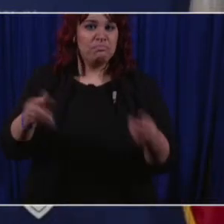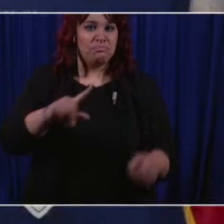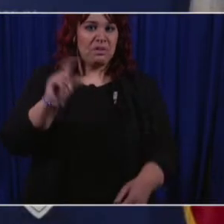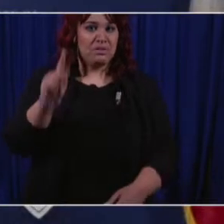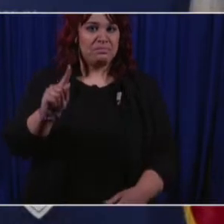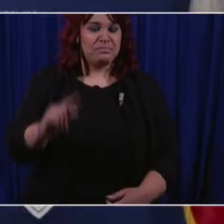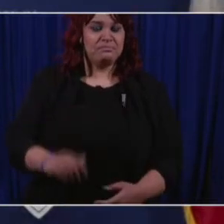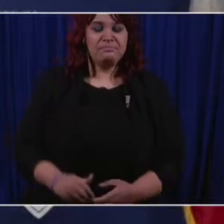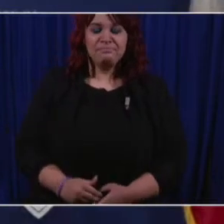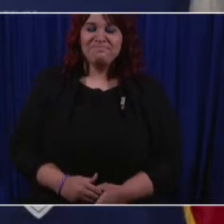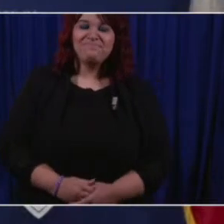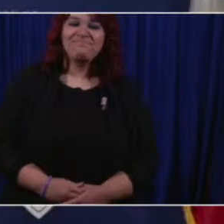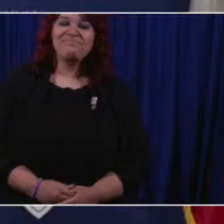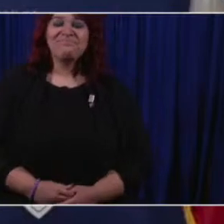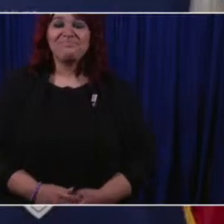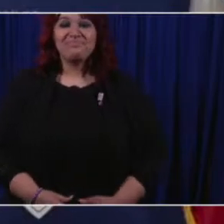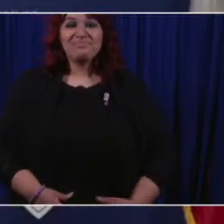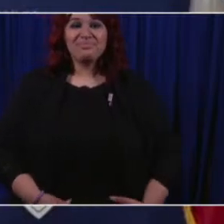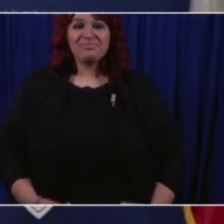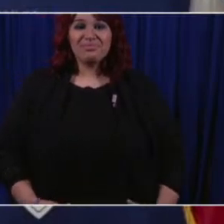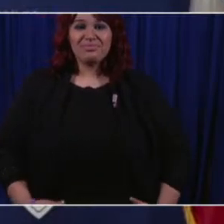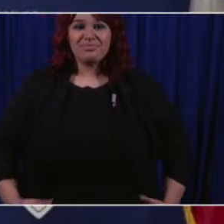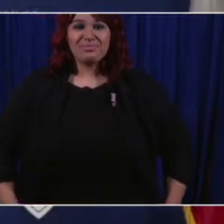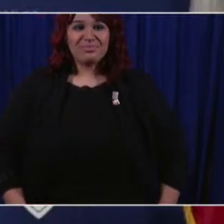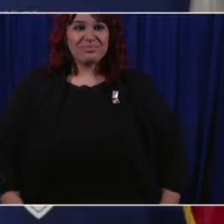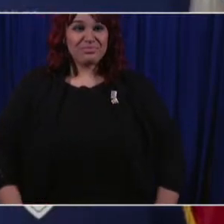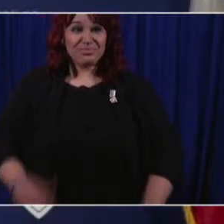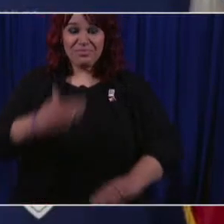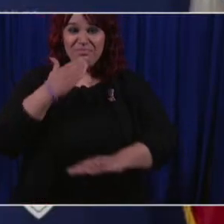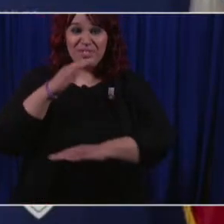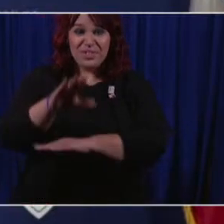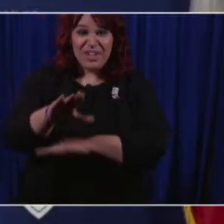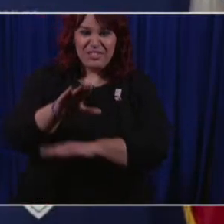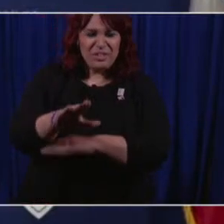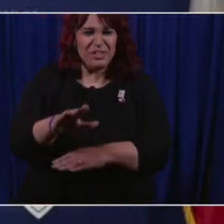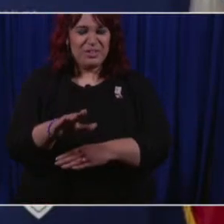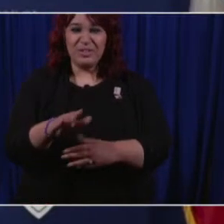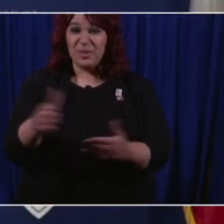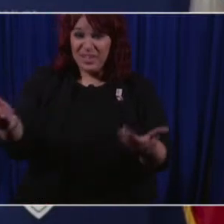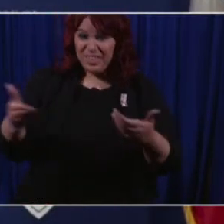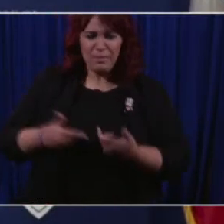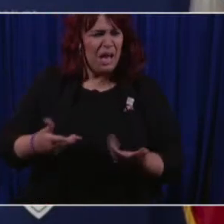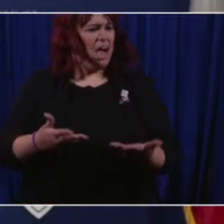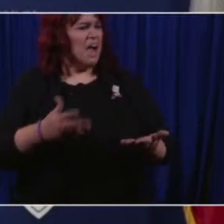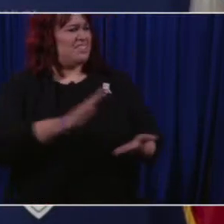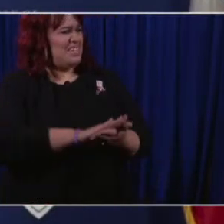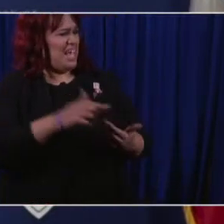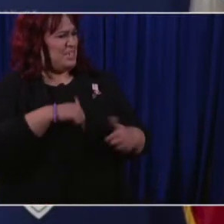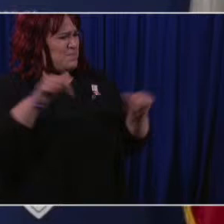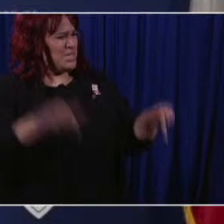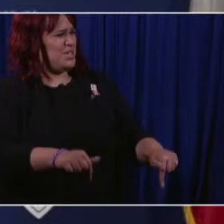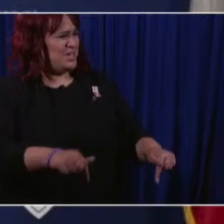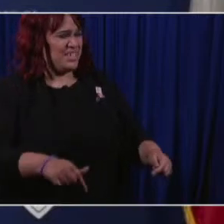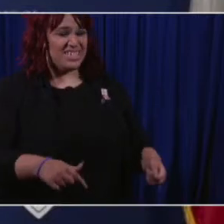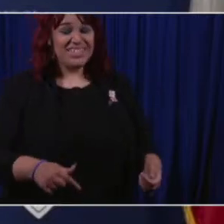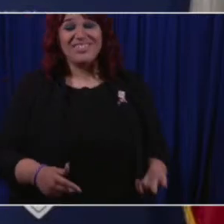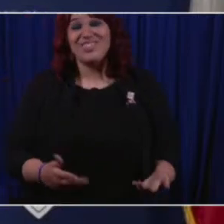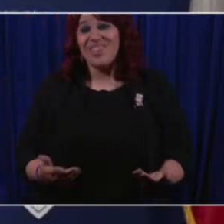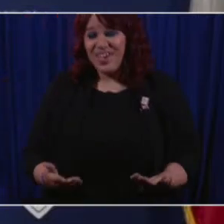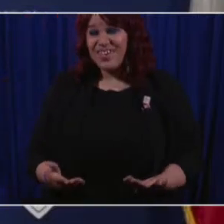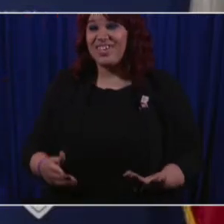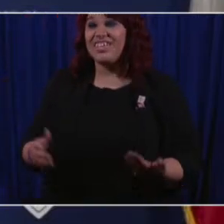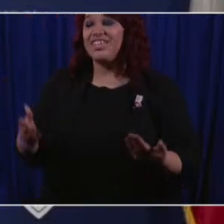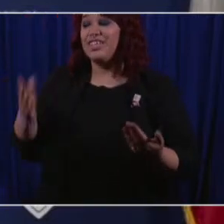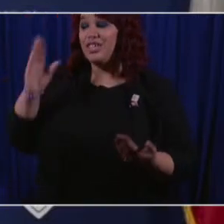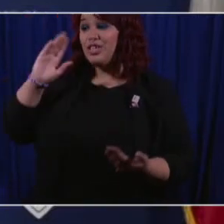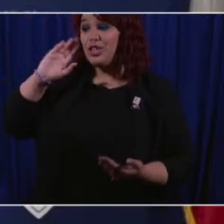Good afternoon. Good afternoon, Governor. It's good to have you in Northwest Ohio. Good to be here. Thank you. Good to see you. We were all excited when you got on